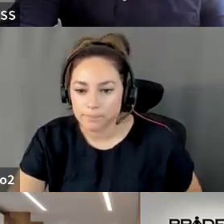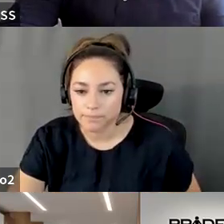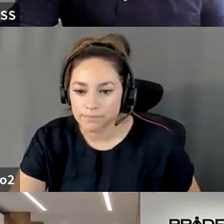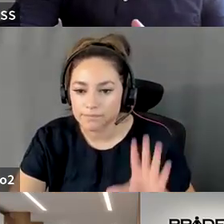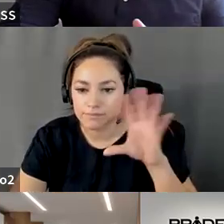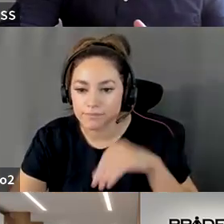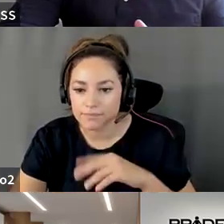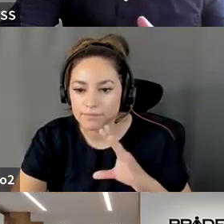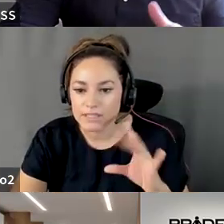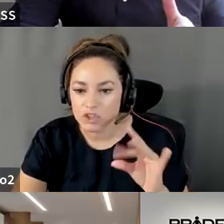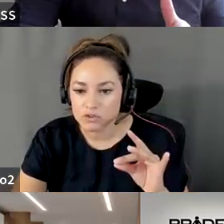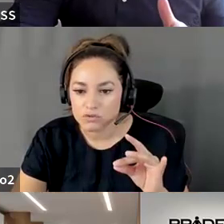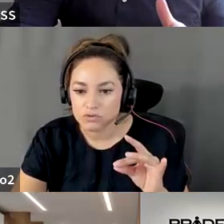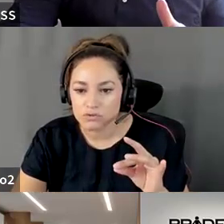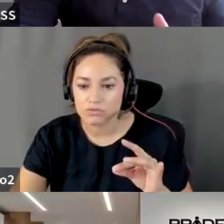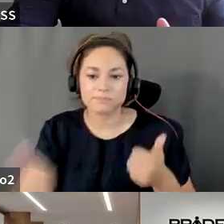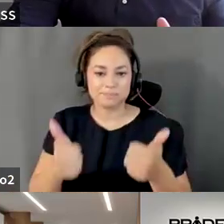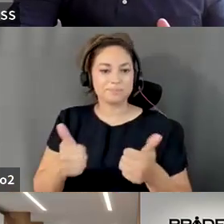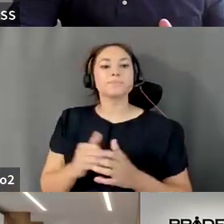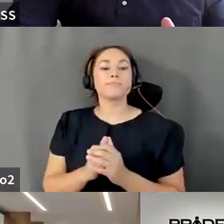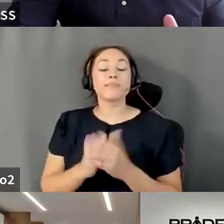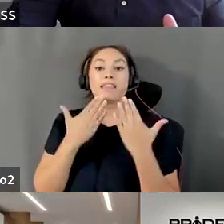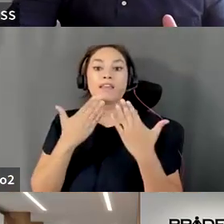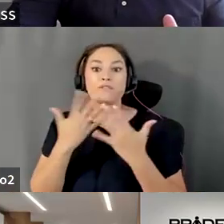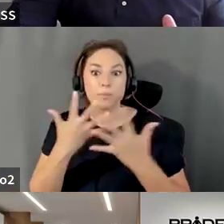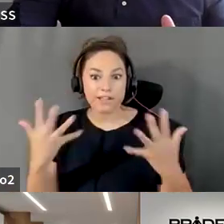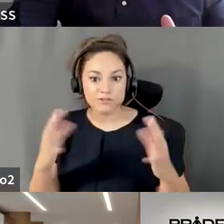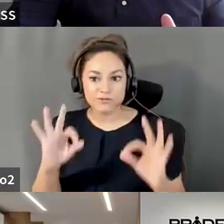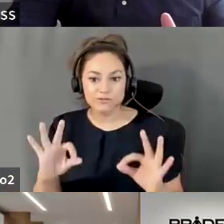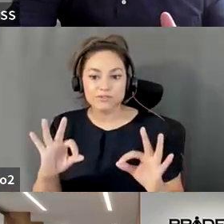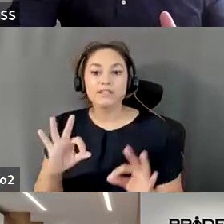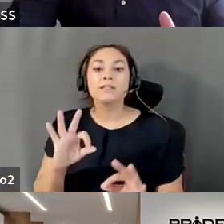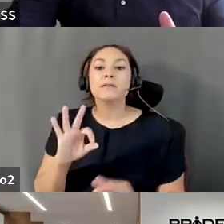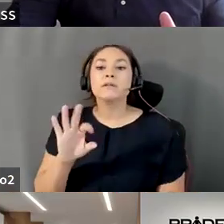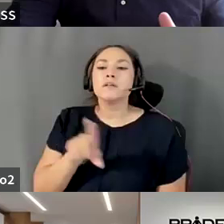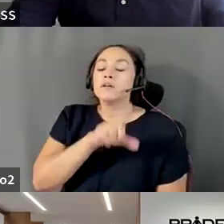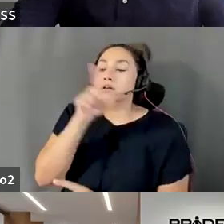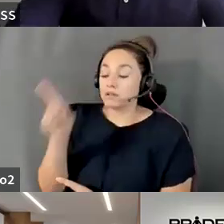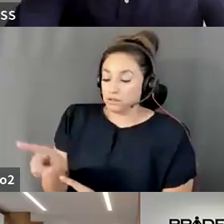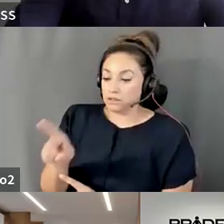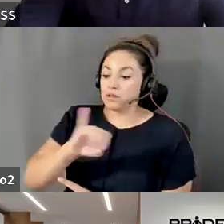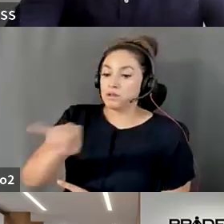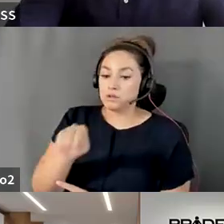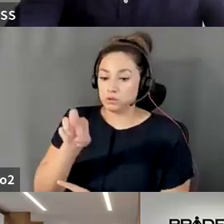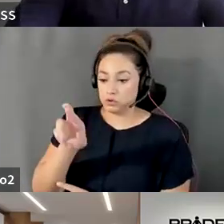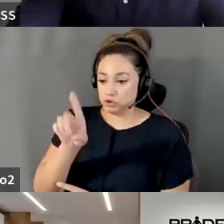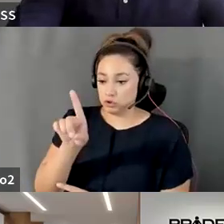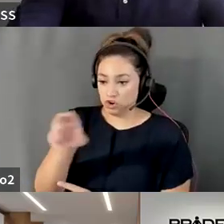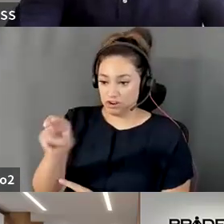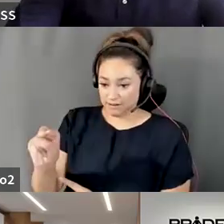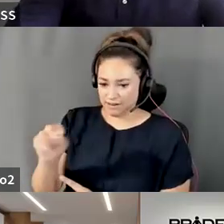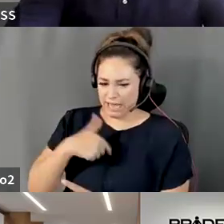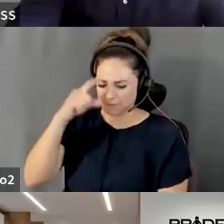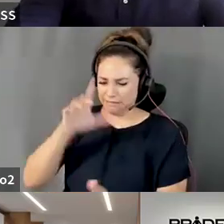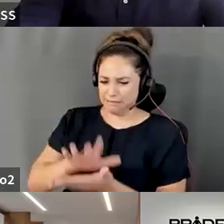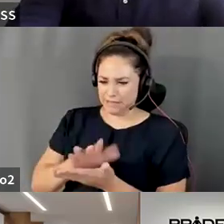Okay, thank you very much for that. Jordan, I believe I was in the process of asking you